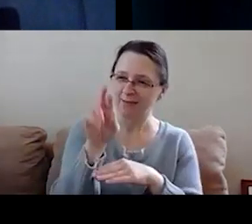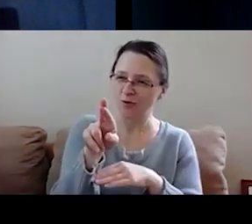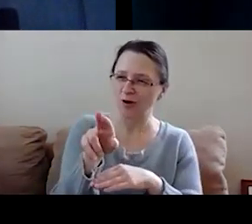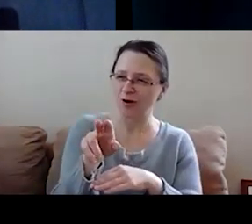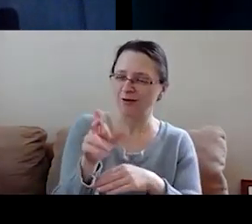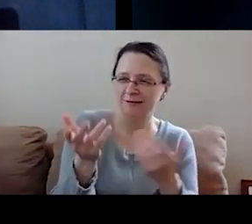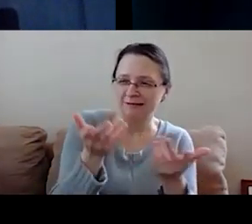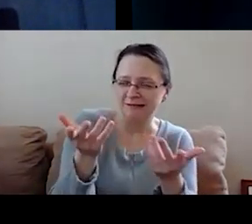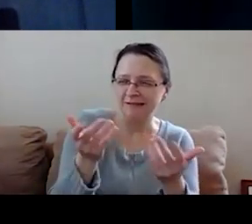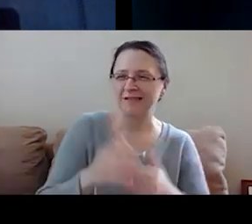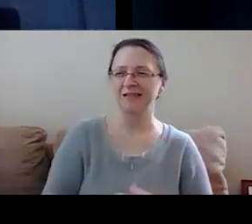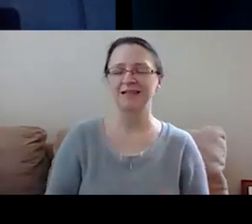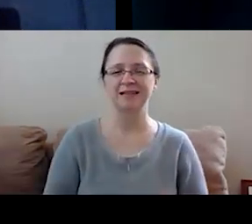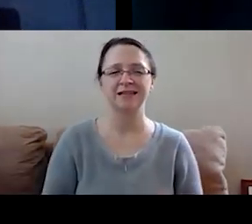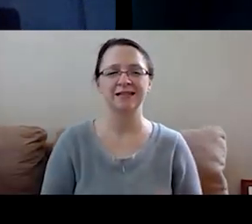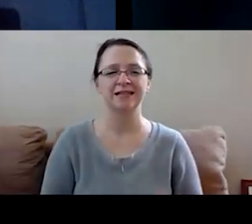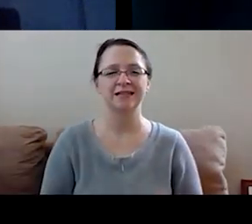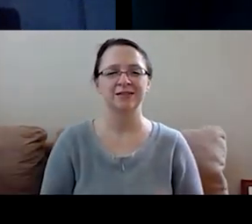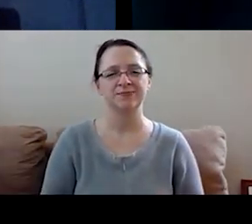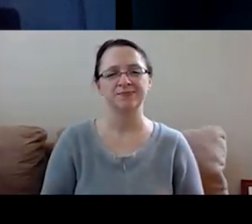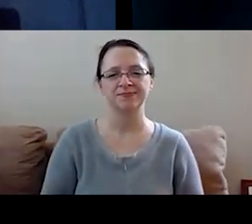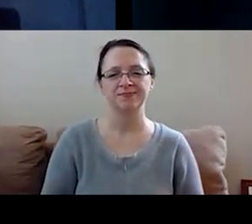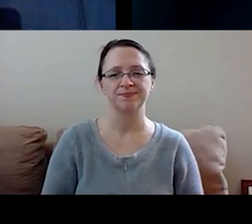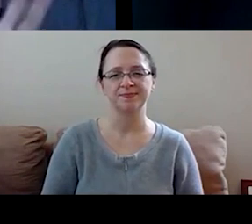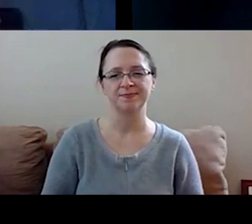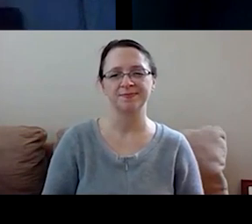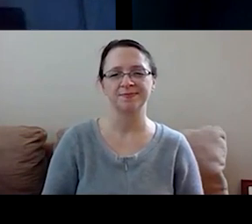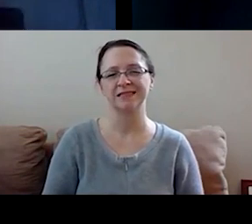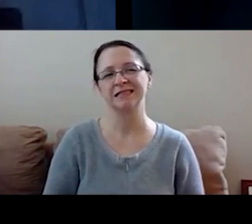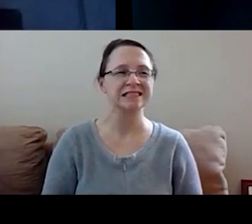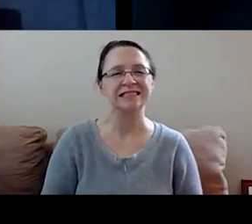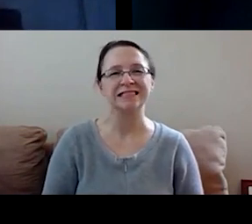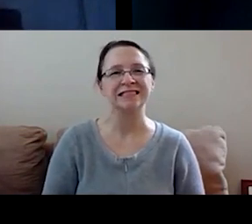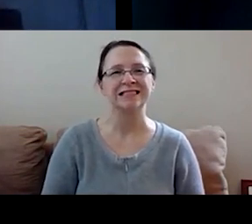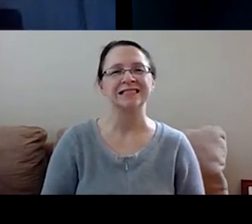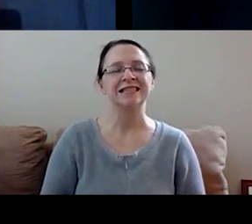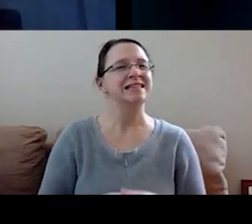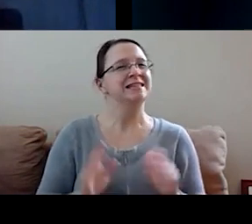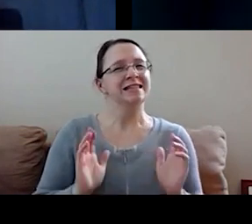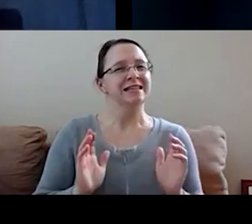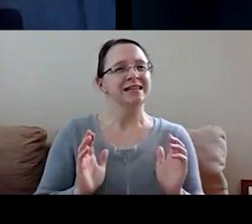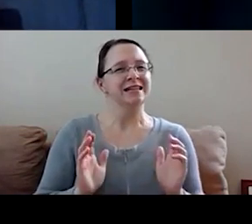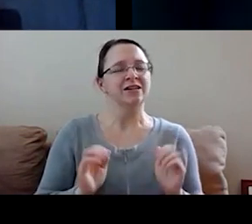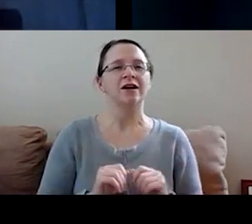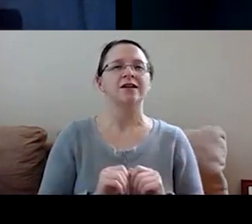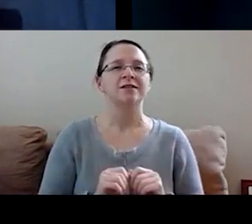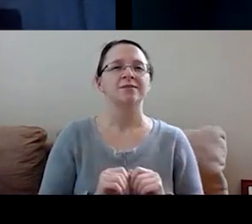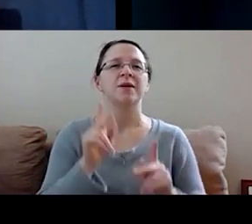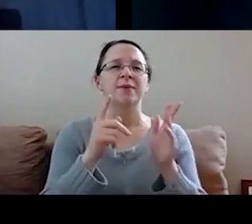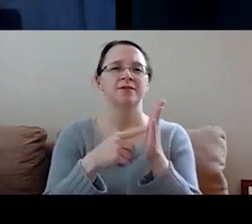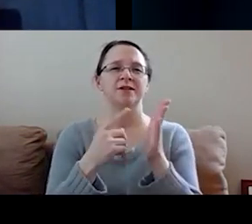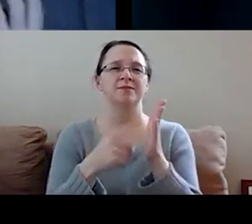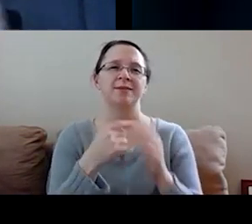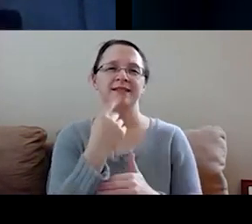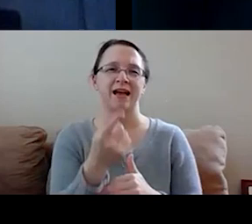individual inputs? Yeah, so it's not exactly that. So I would say, so people sometimes tell you